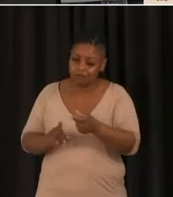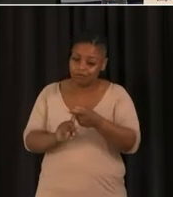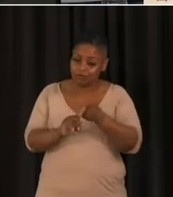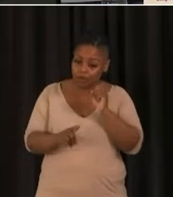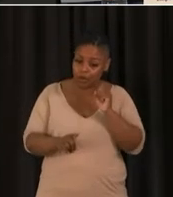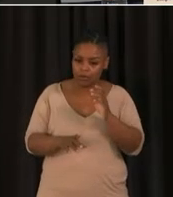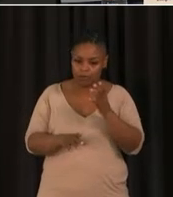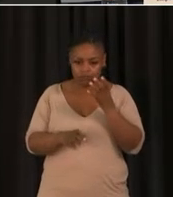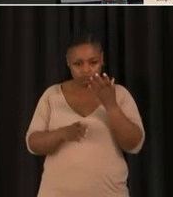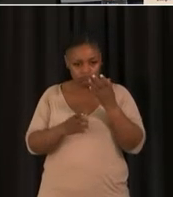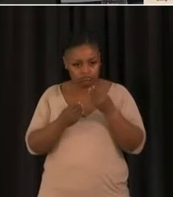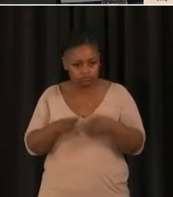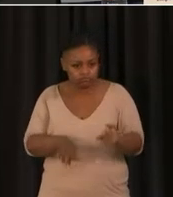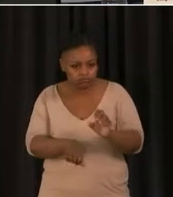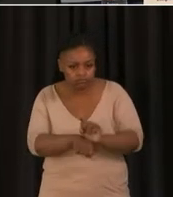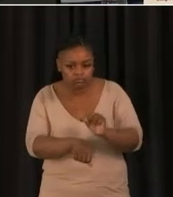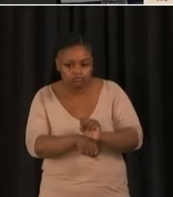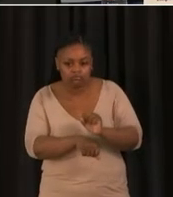You can move to the next slide.